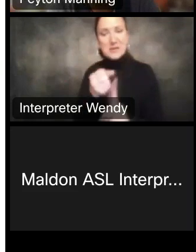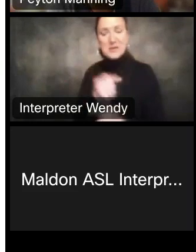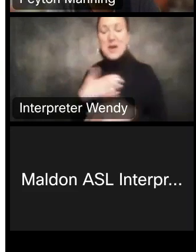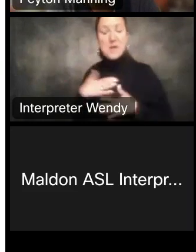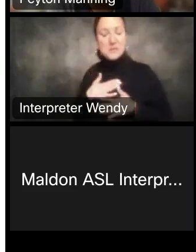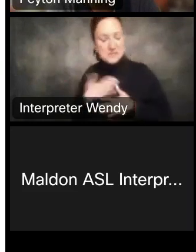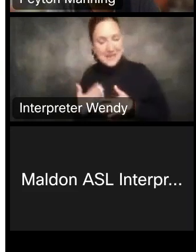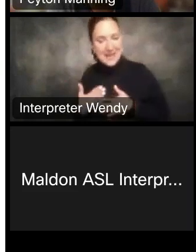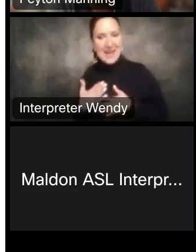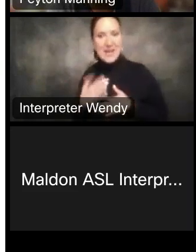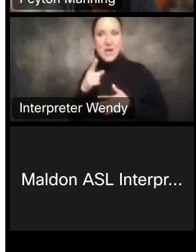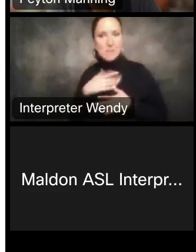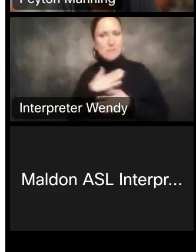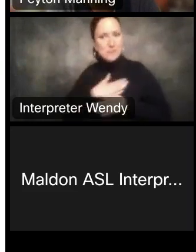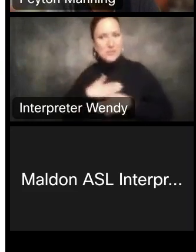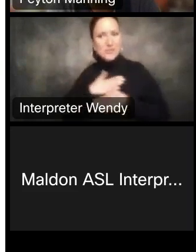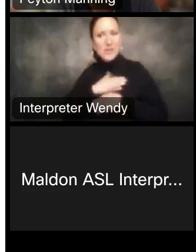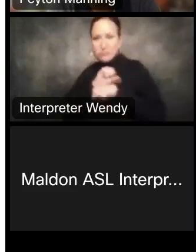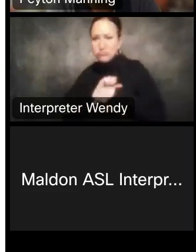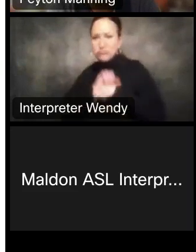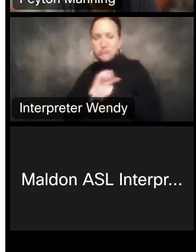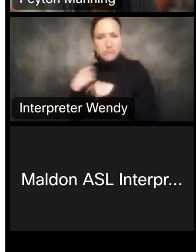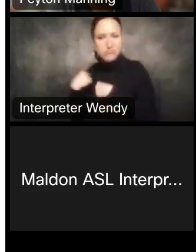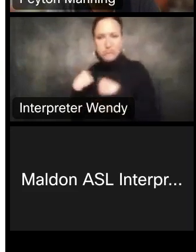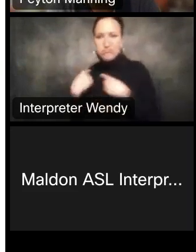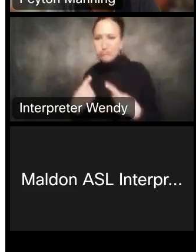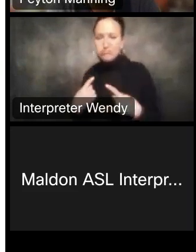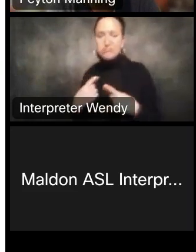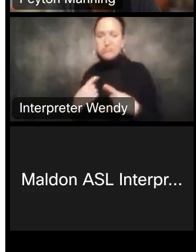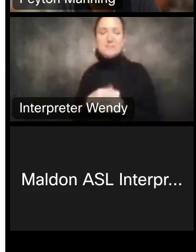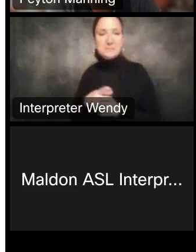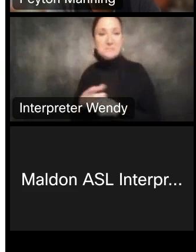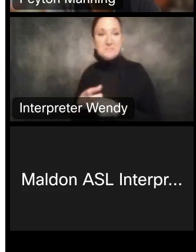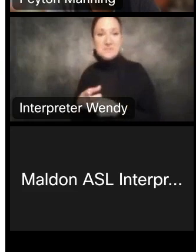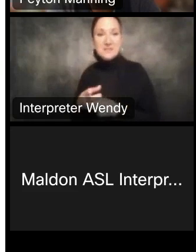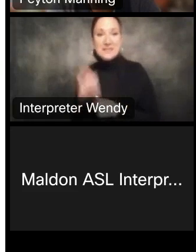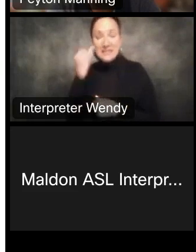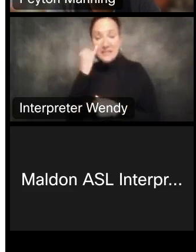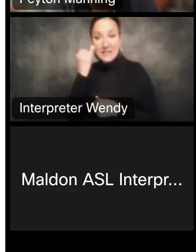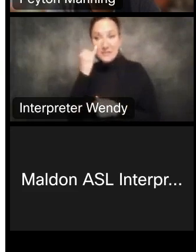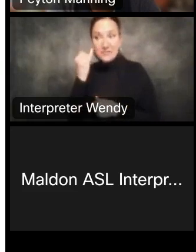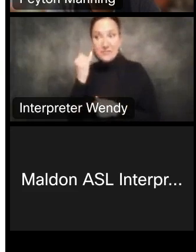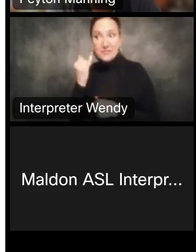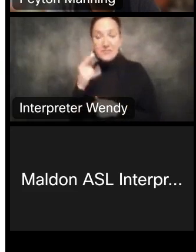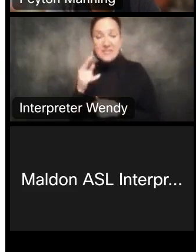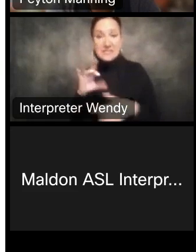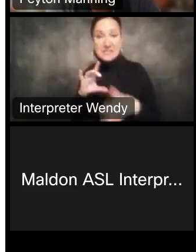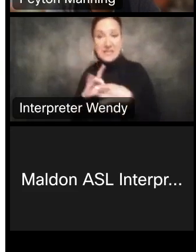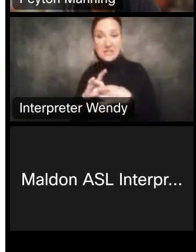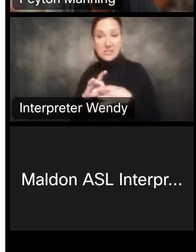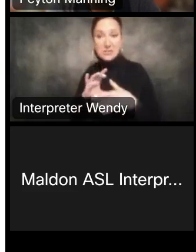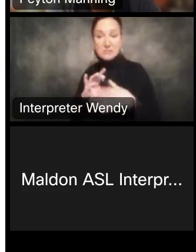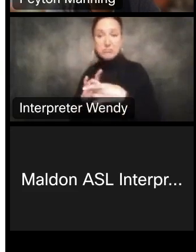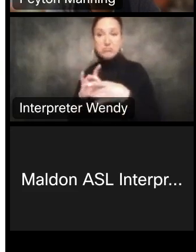appreciate the hard work on this, and I will say that, if this is something that does have some of these connections, you have a lot